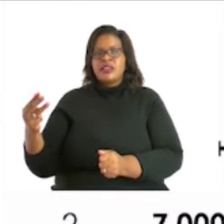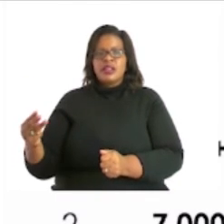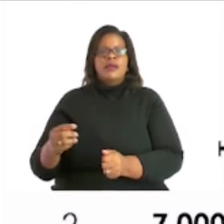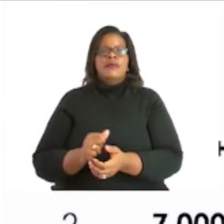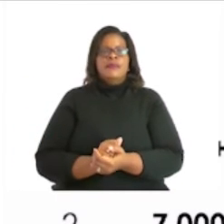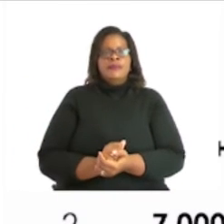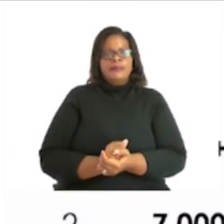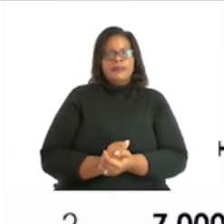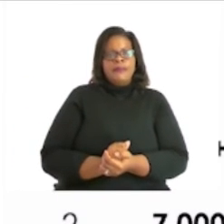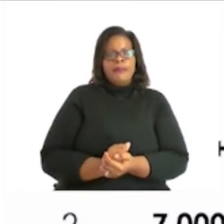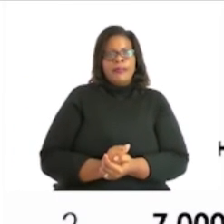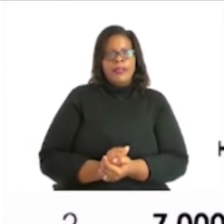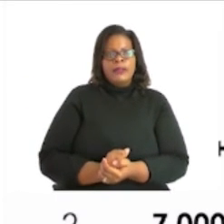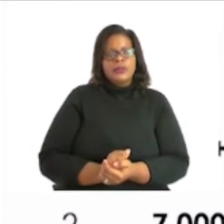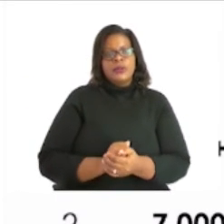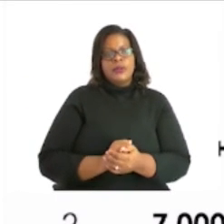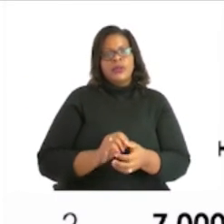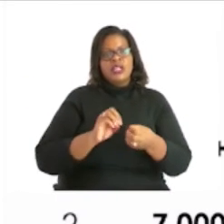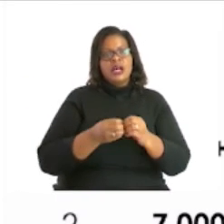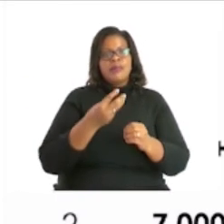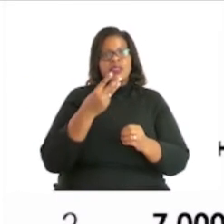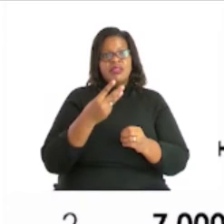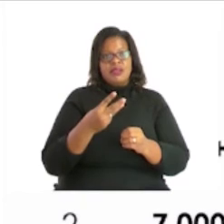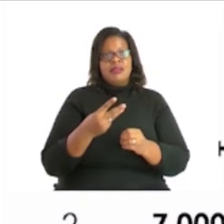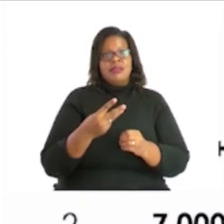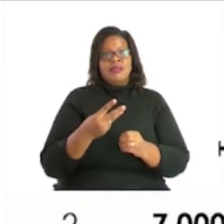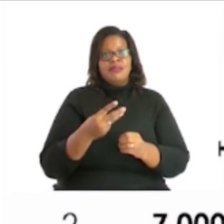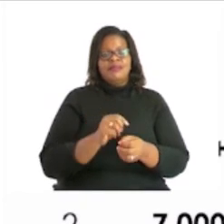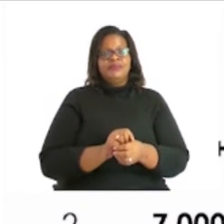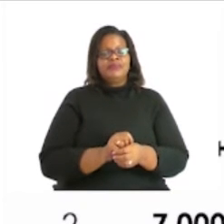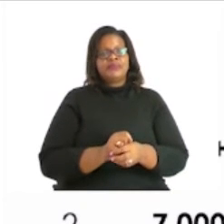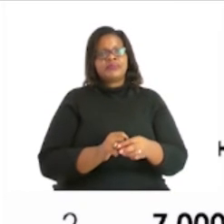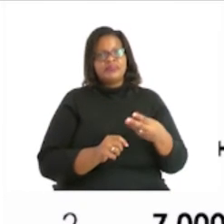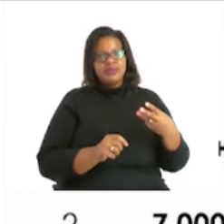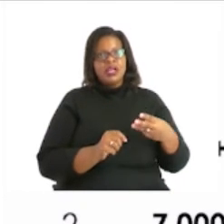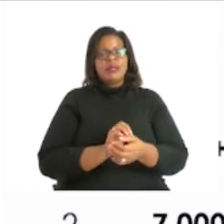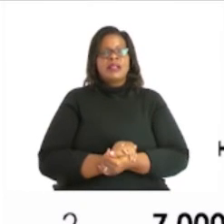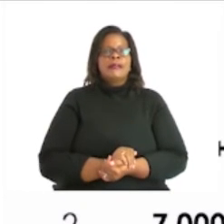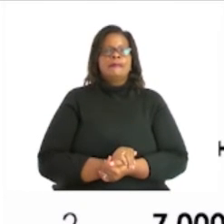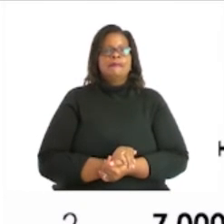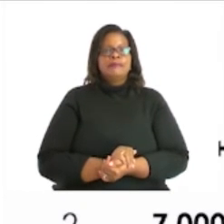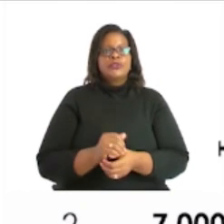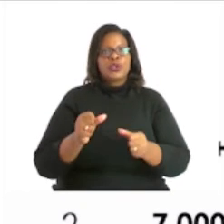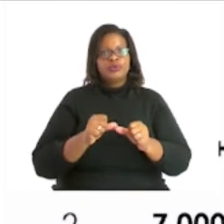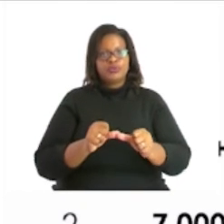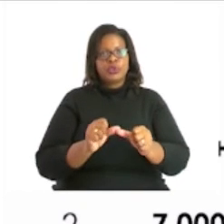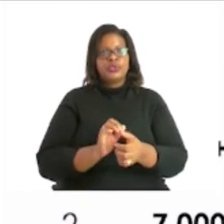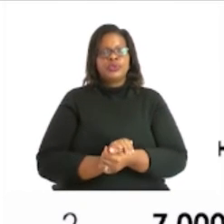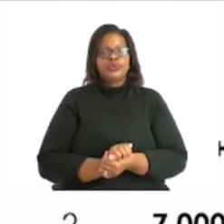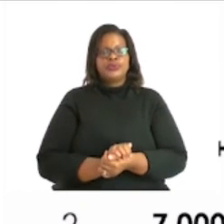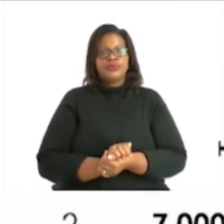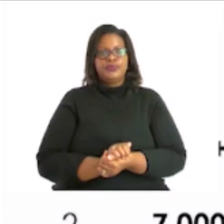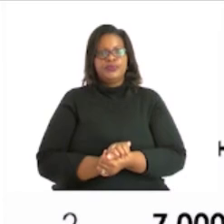7,563. My friend, are we still enjoying this lesson? Yes, she's enjoying it so much, and I hope you guys at home is also